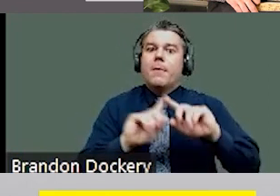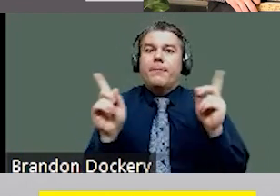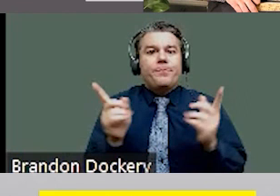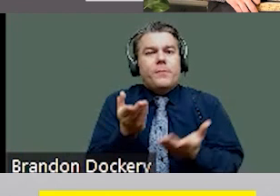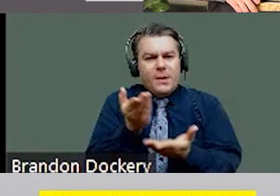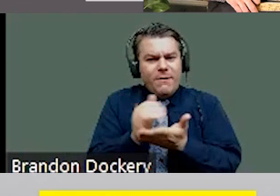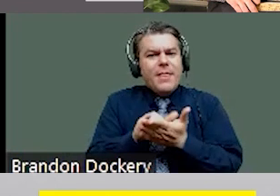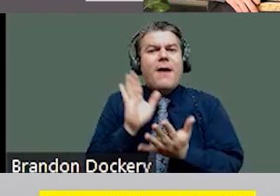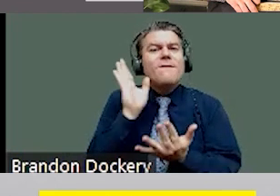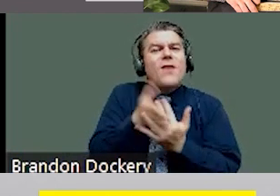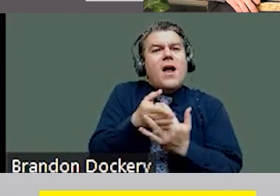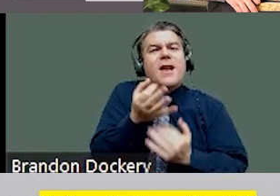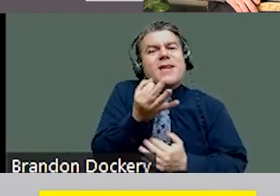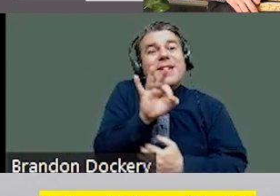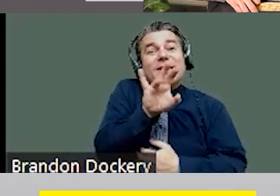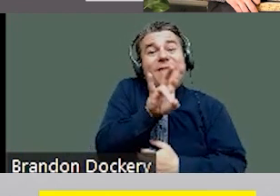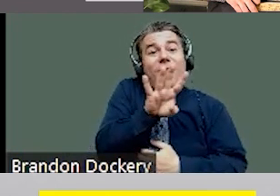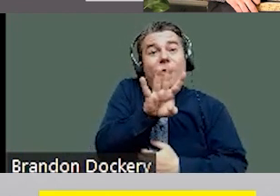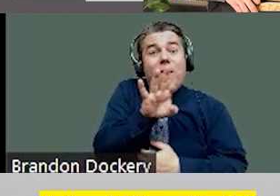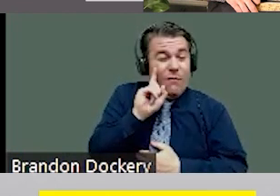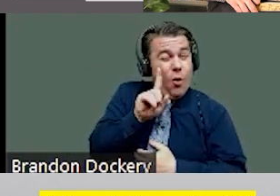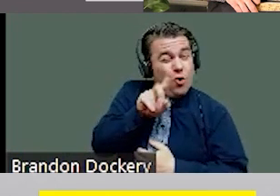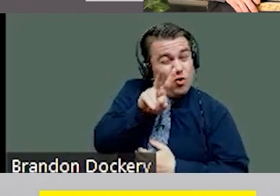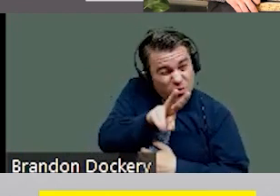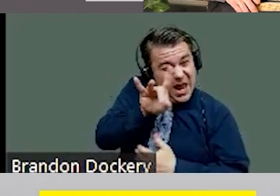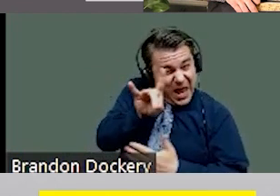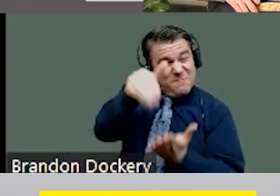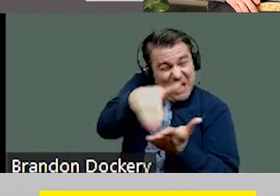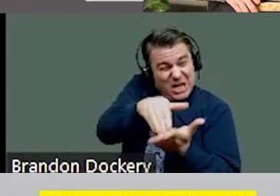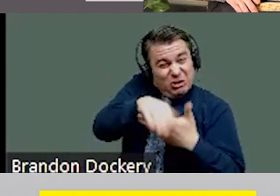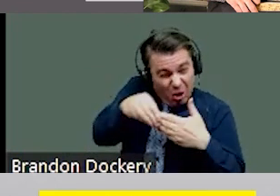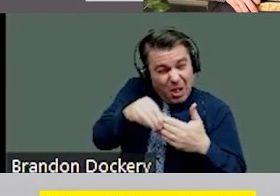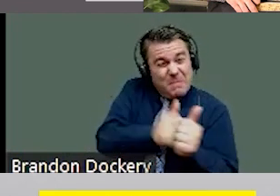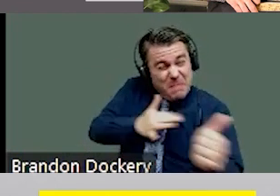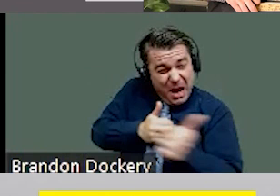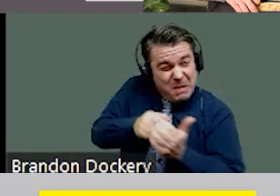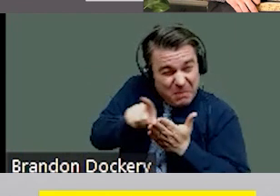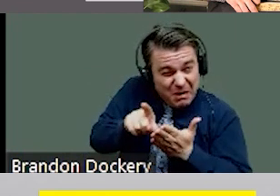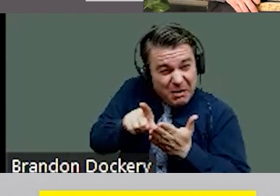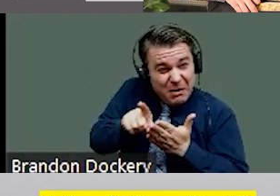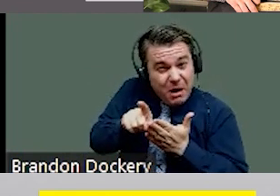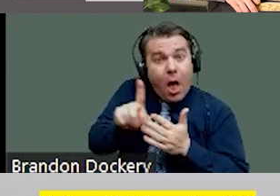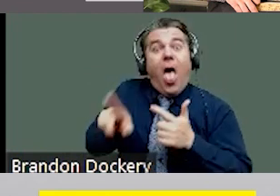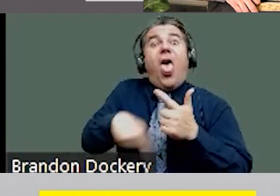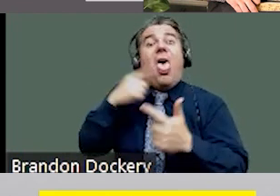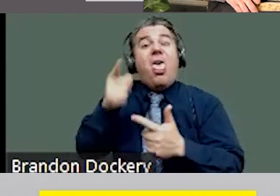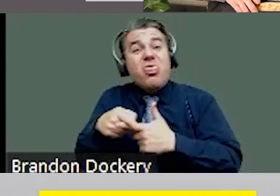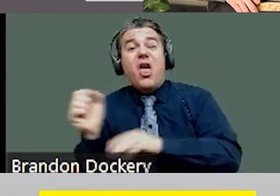But the fact that it was filed in 1974 for $28 million in back pay, the fact that it was